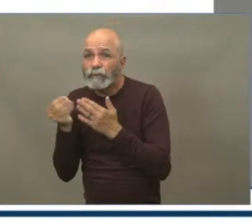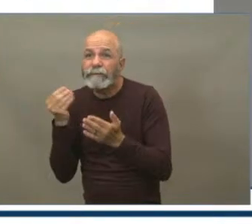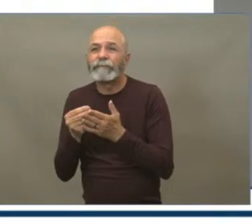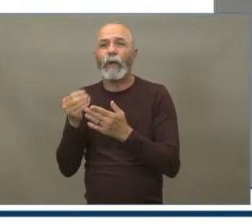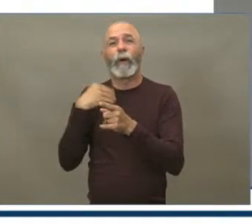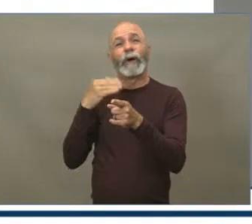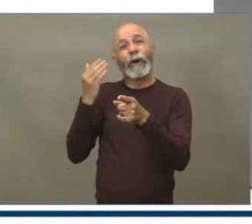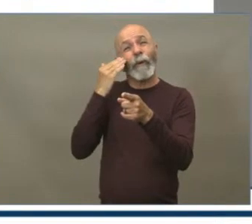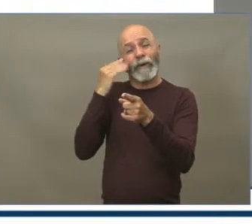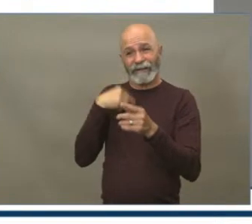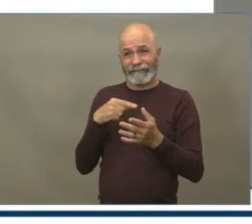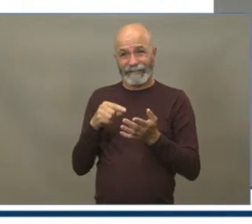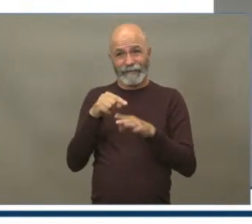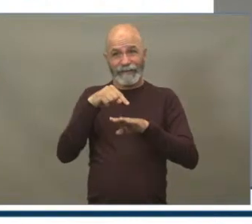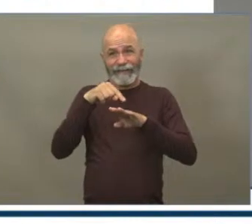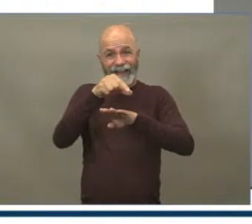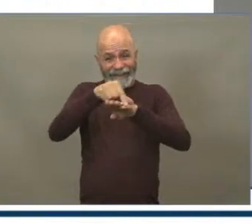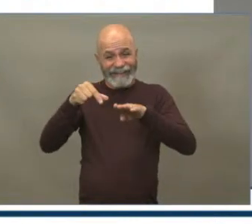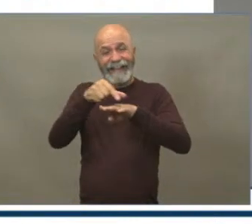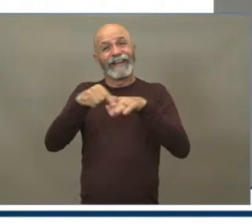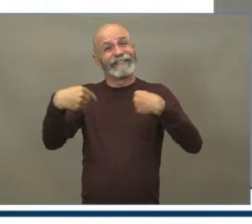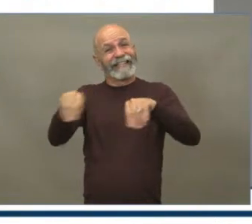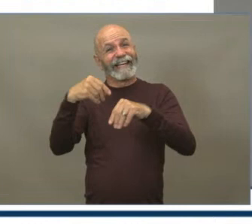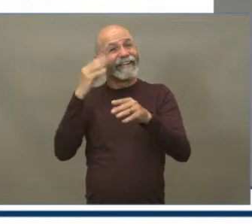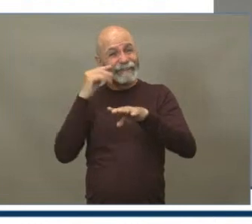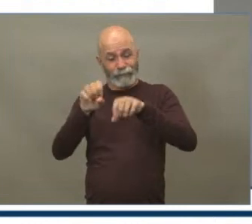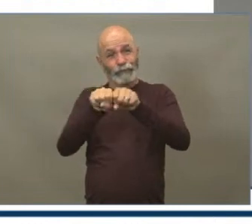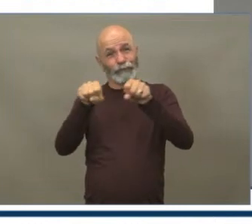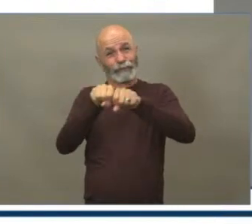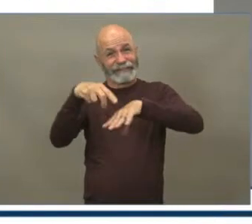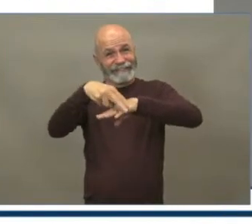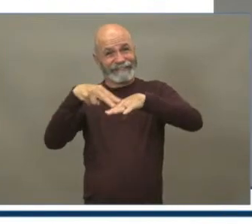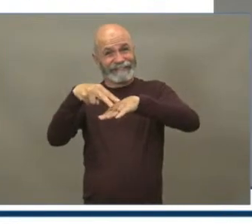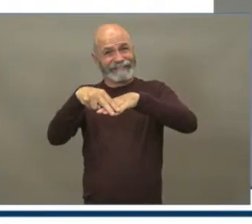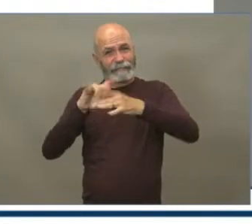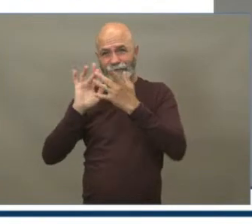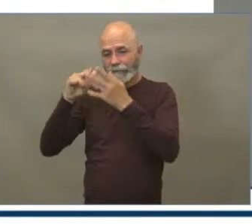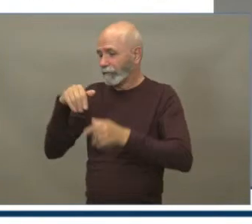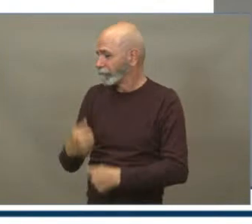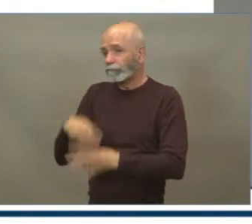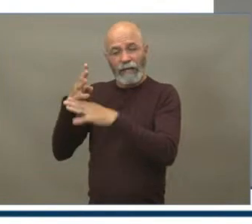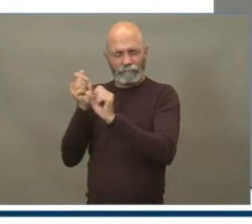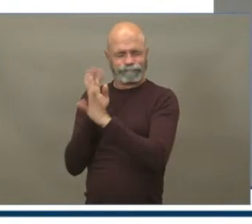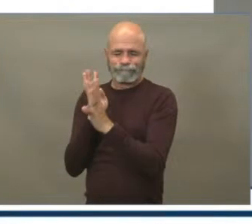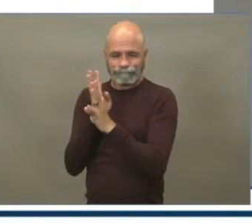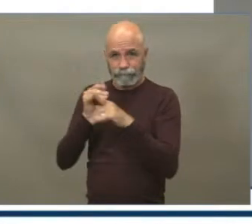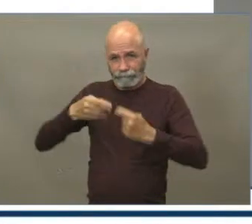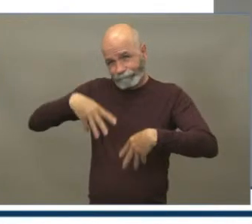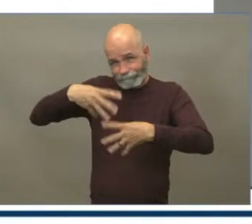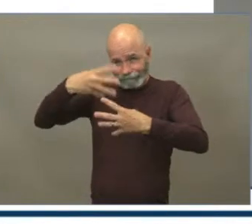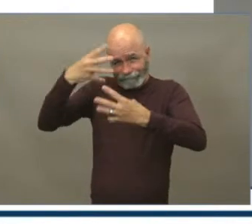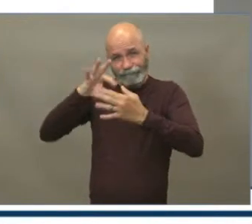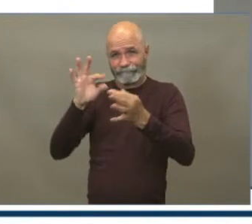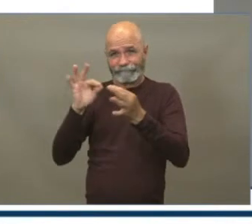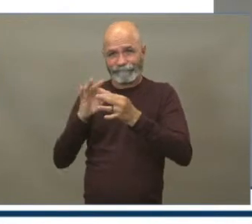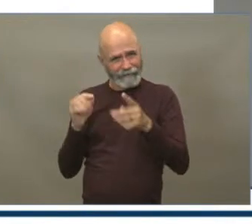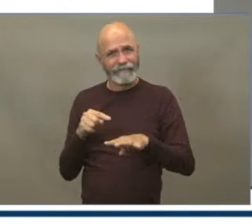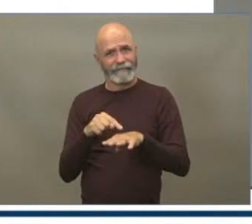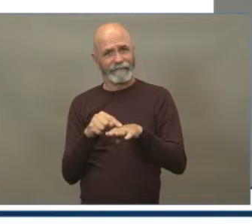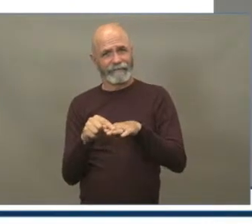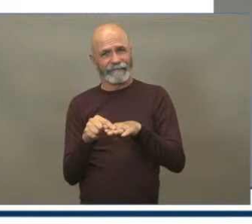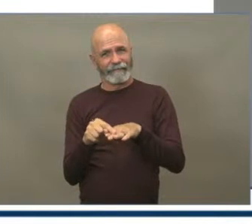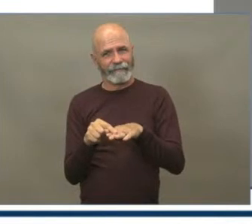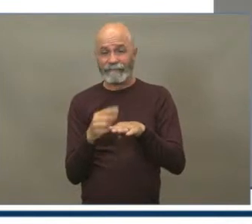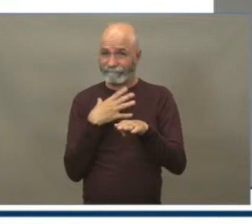an interesting path from what I've seen on social media. But as I said on Friday, this is not the time to shop for non-essential